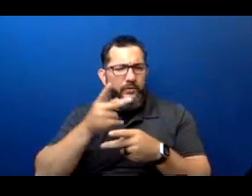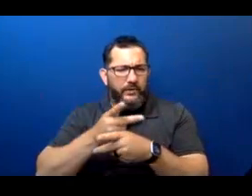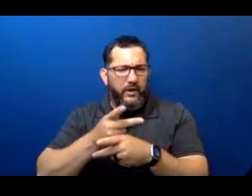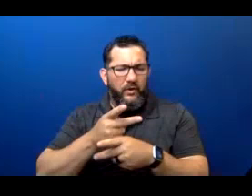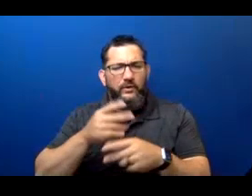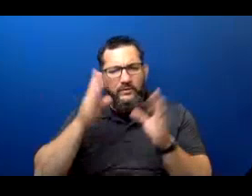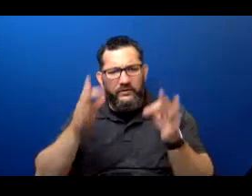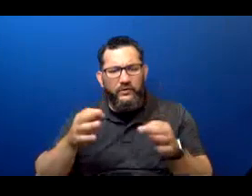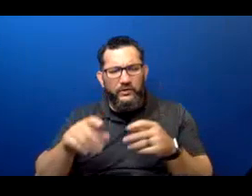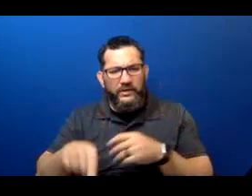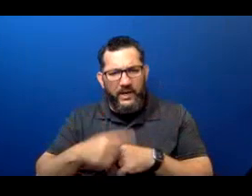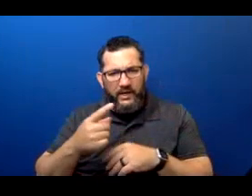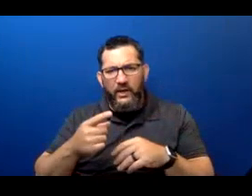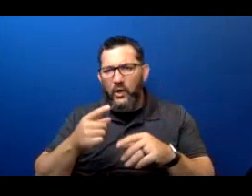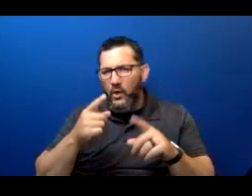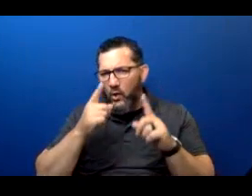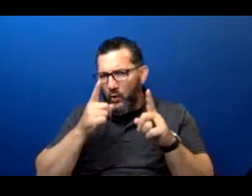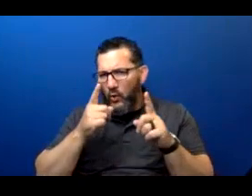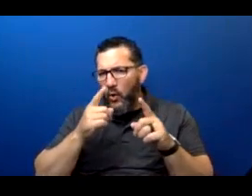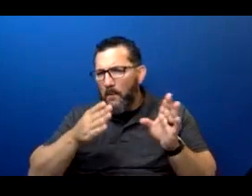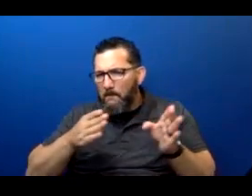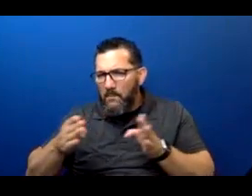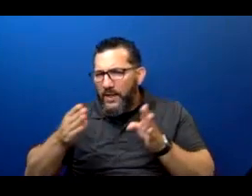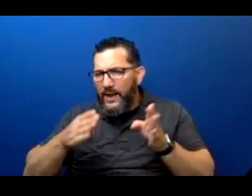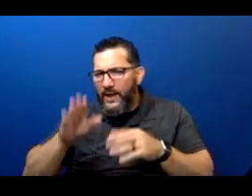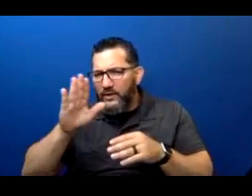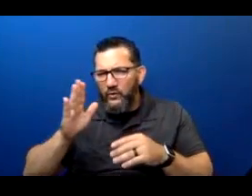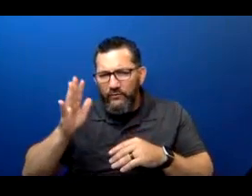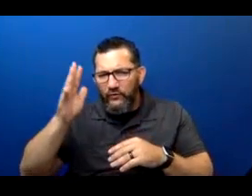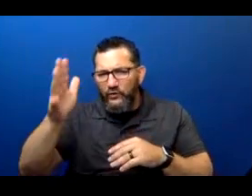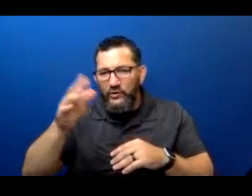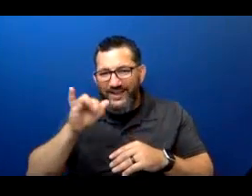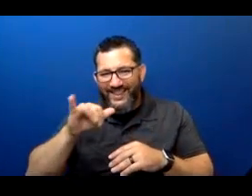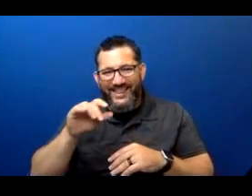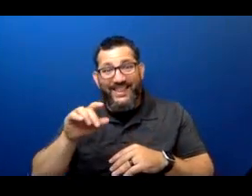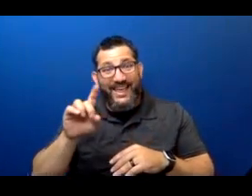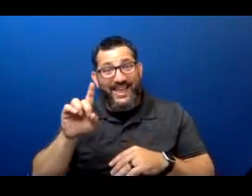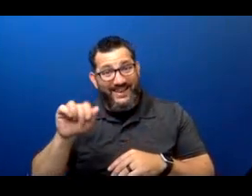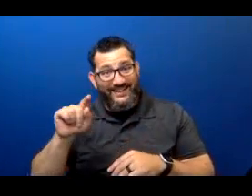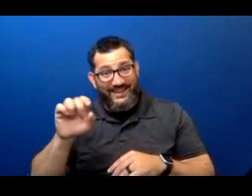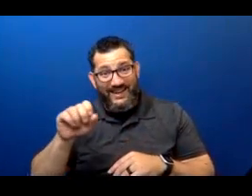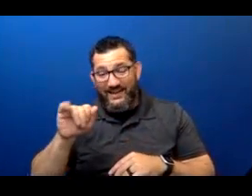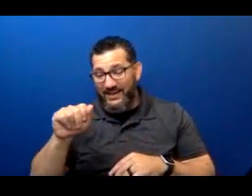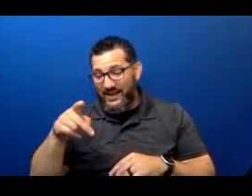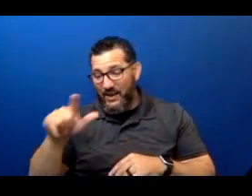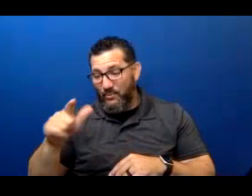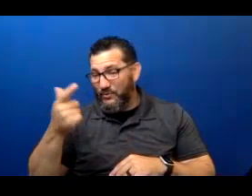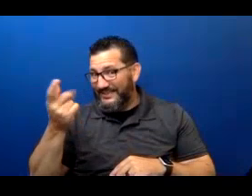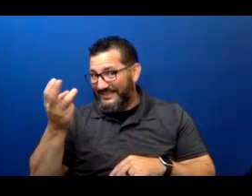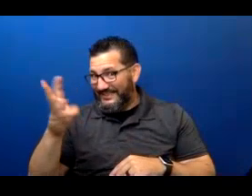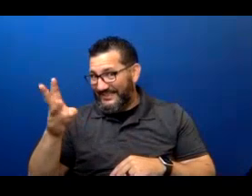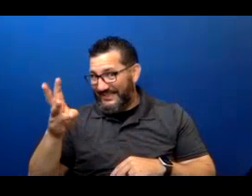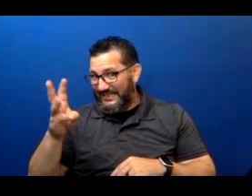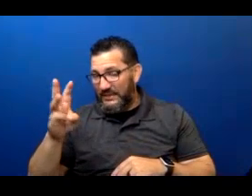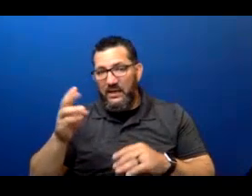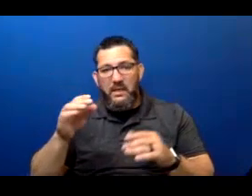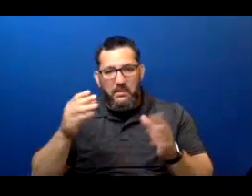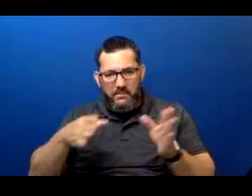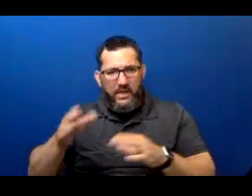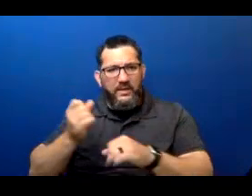Planning for Your Future. This is a date that is observed annually on April 16th, and it